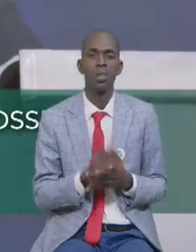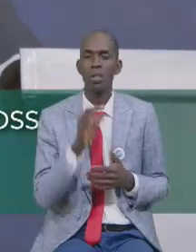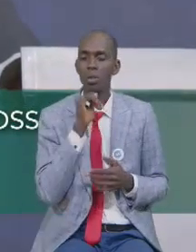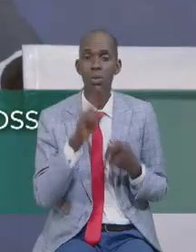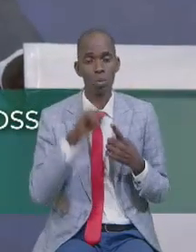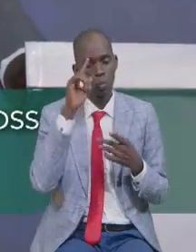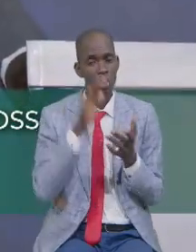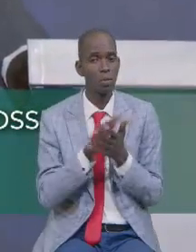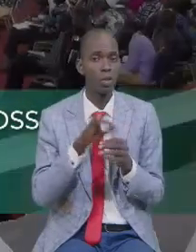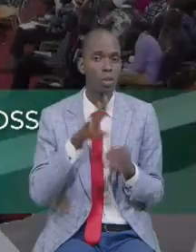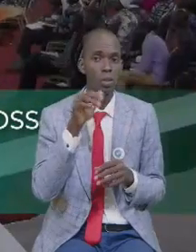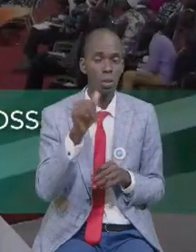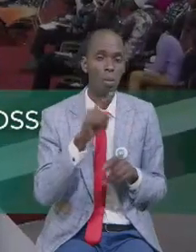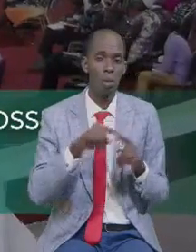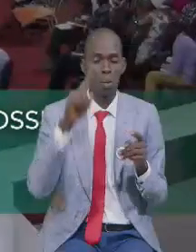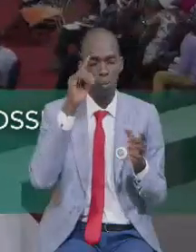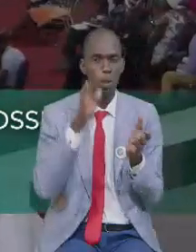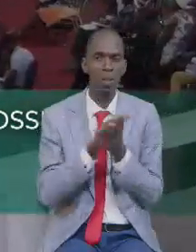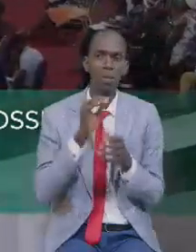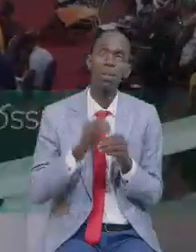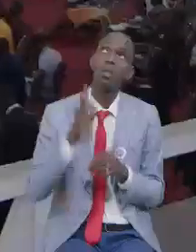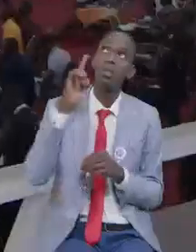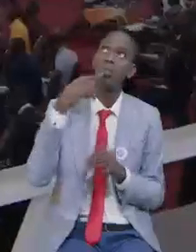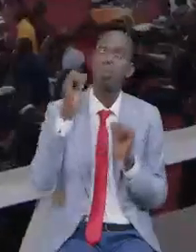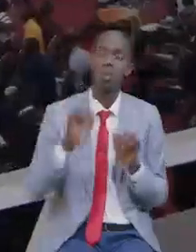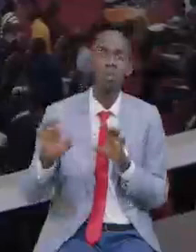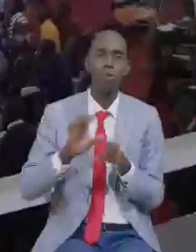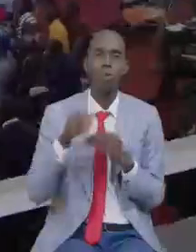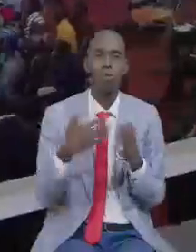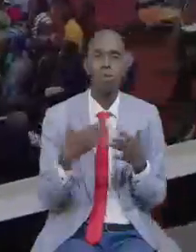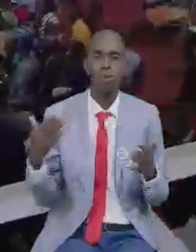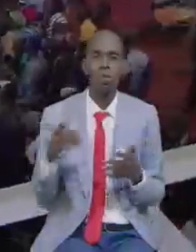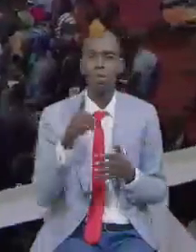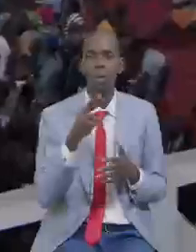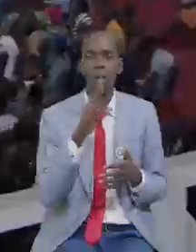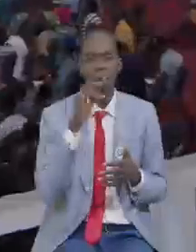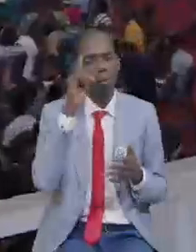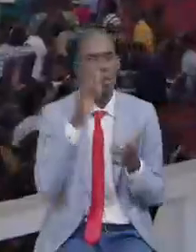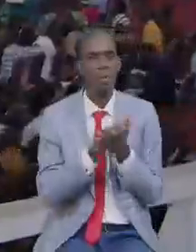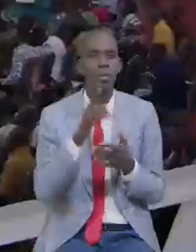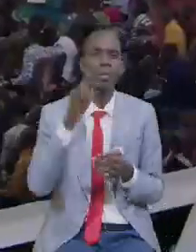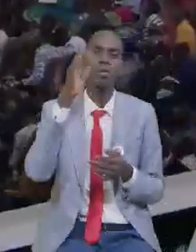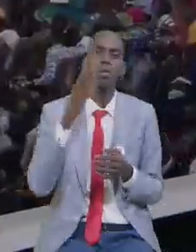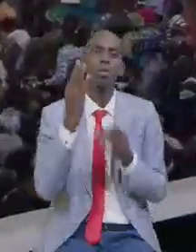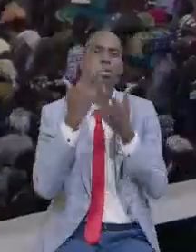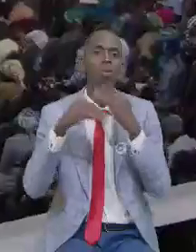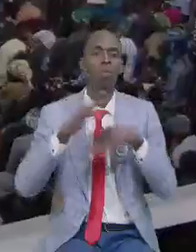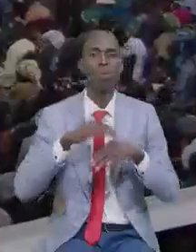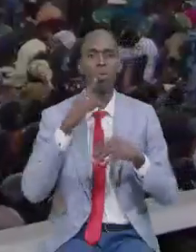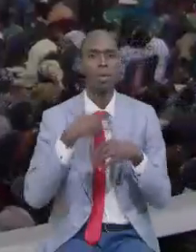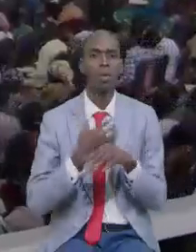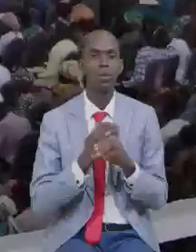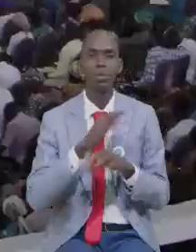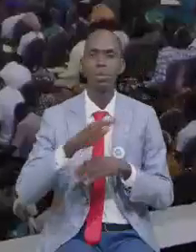You're believing him who can do all things. You're believing the God of heaven who created the whole